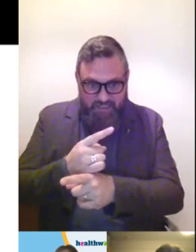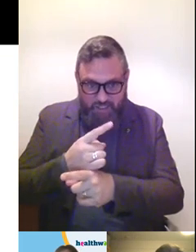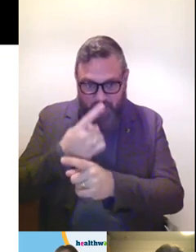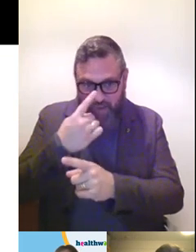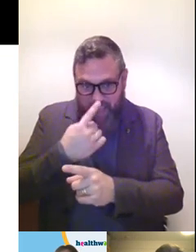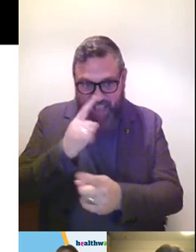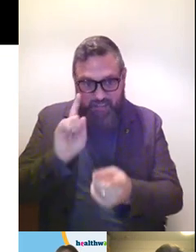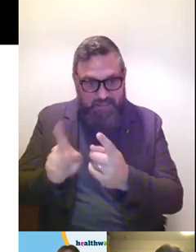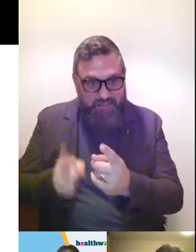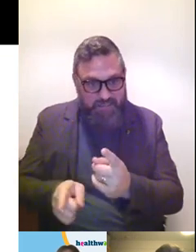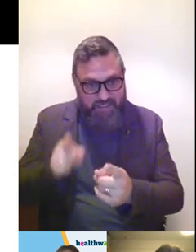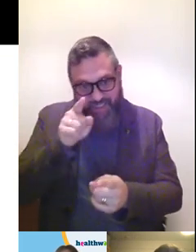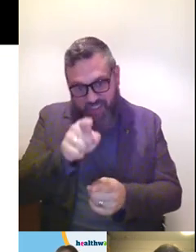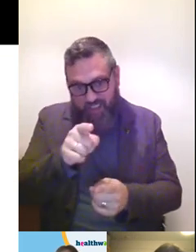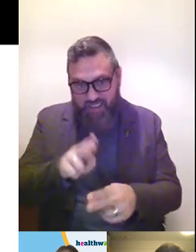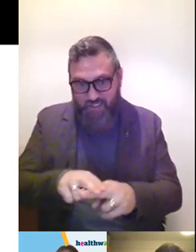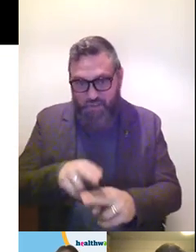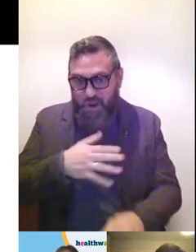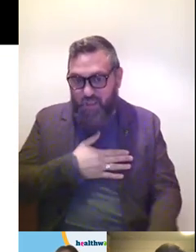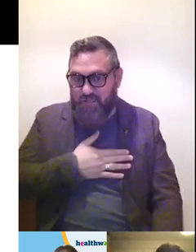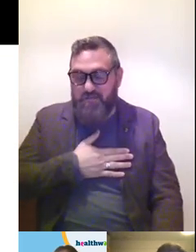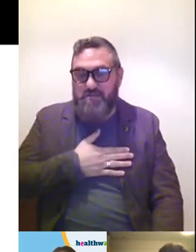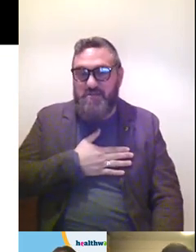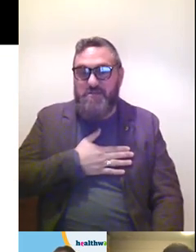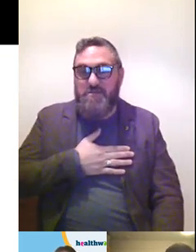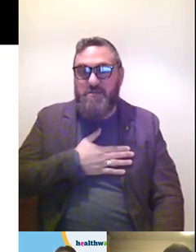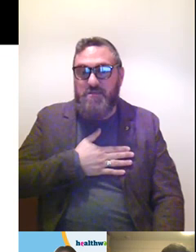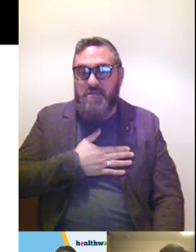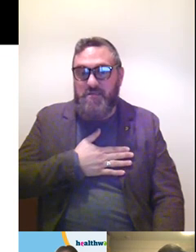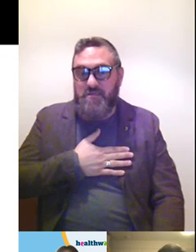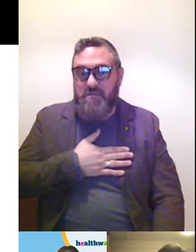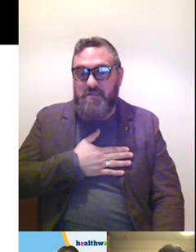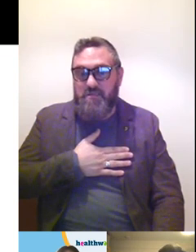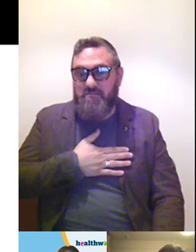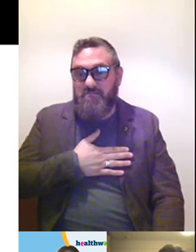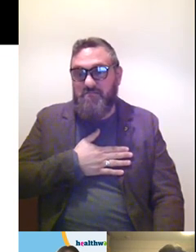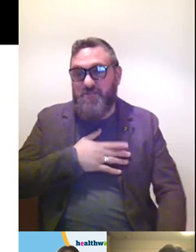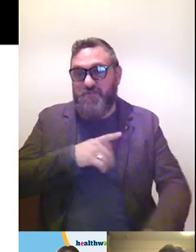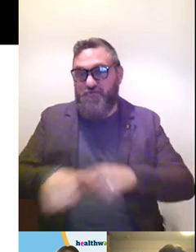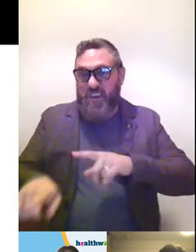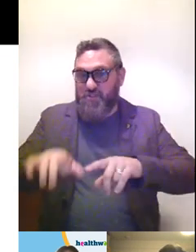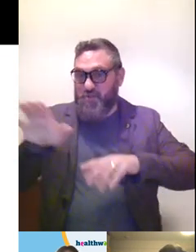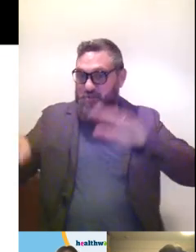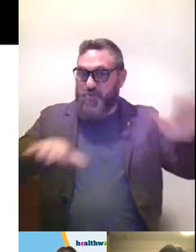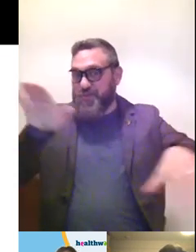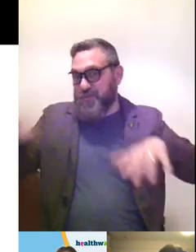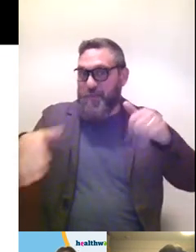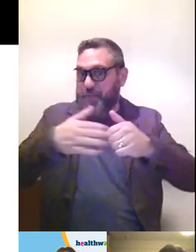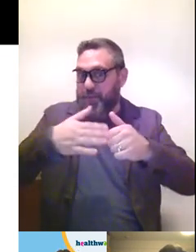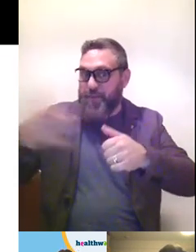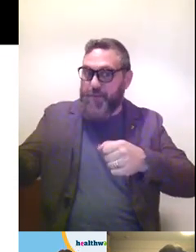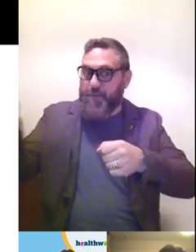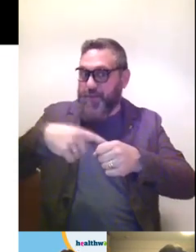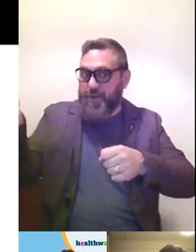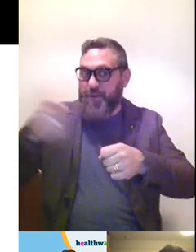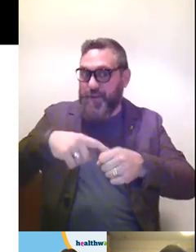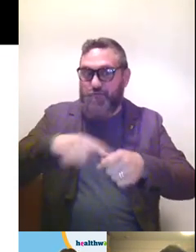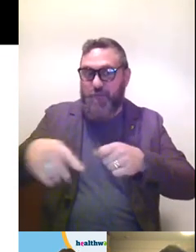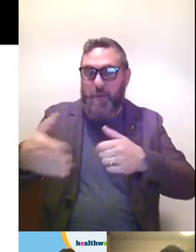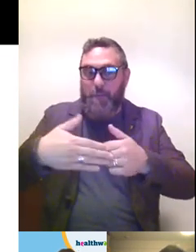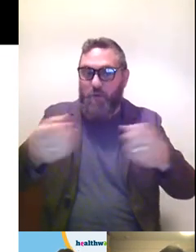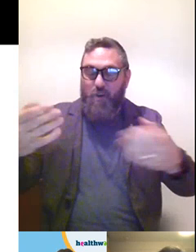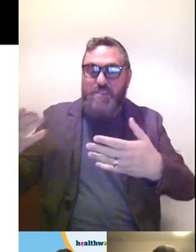that if you haven't already. And as Angela says, spread the word so we can get as many voices as possible feeding back.